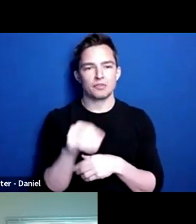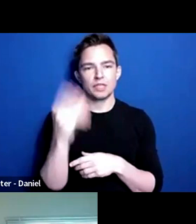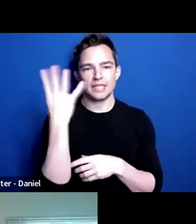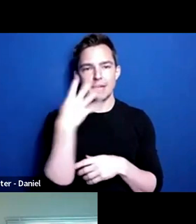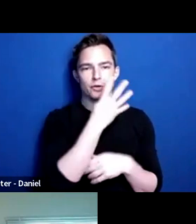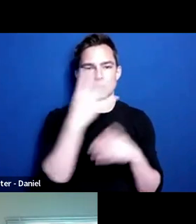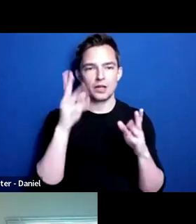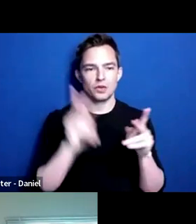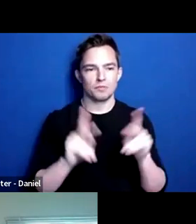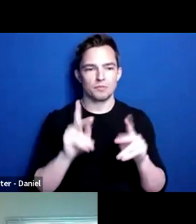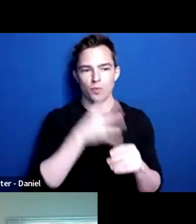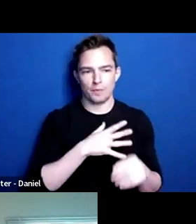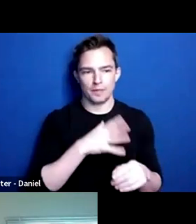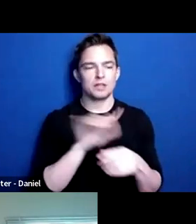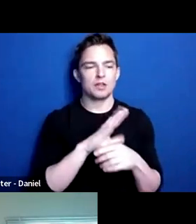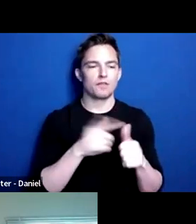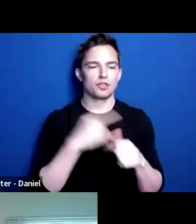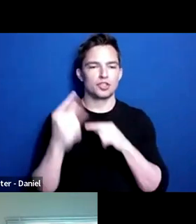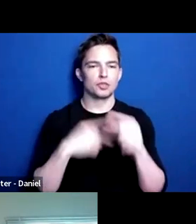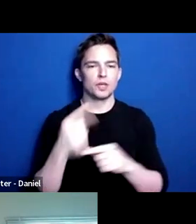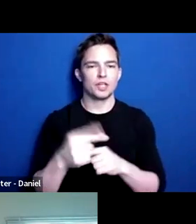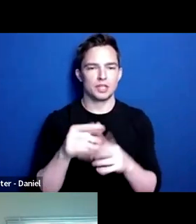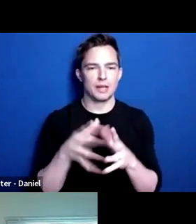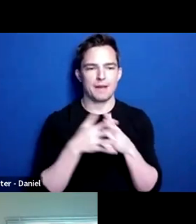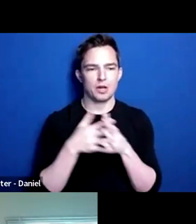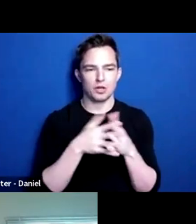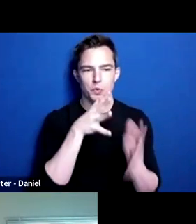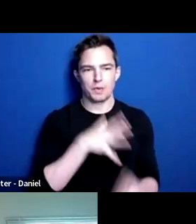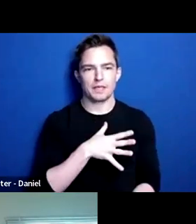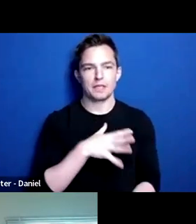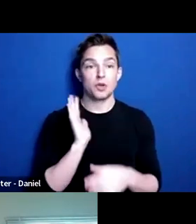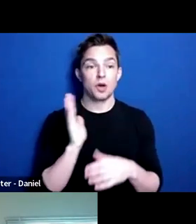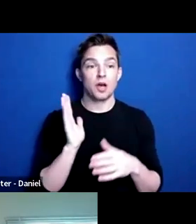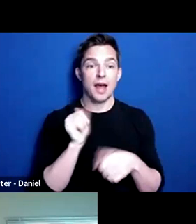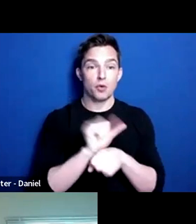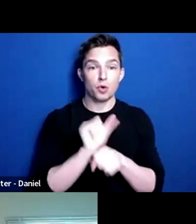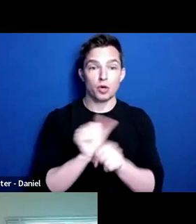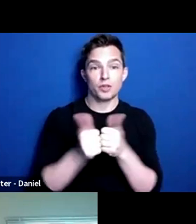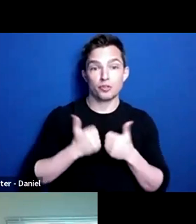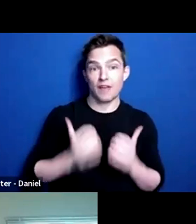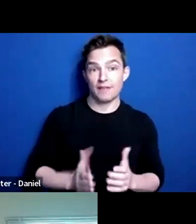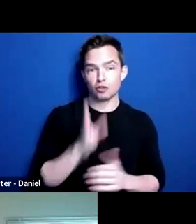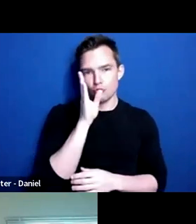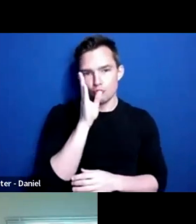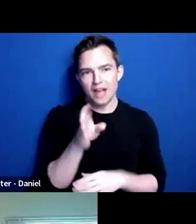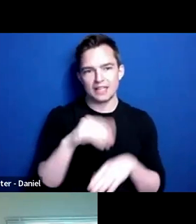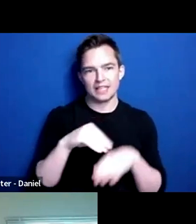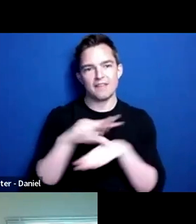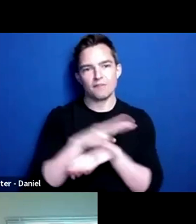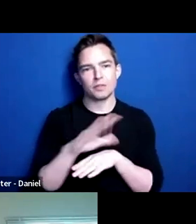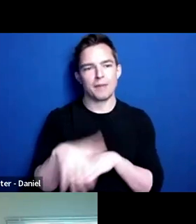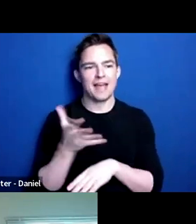immigrant and first-generation American women. And so our work with our survivors is directly influenced by our